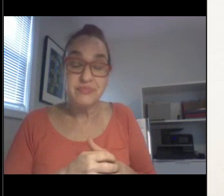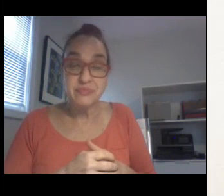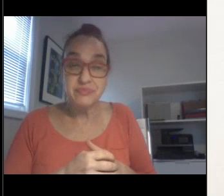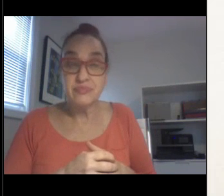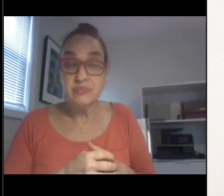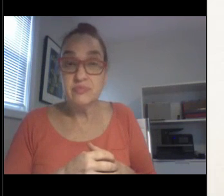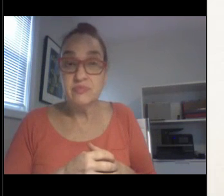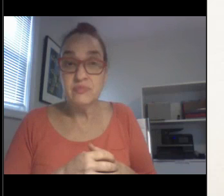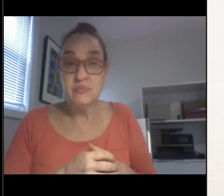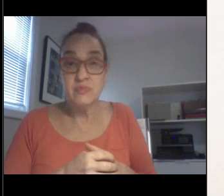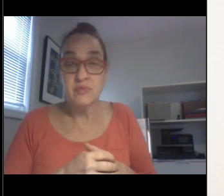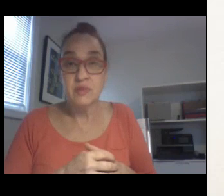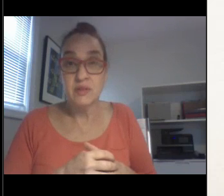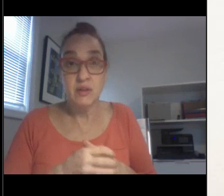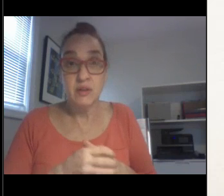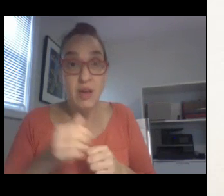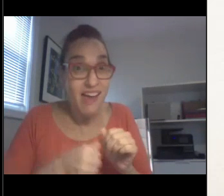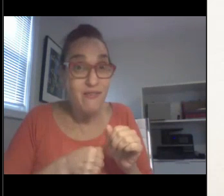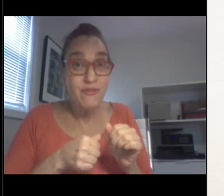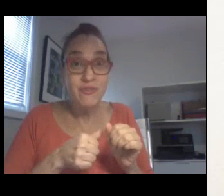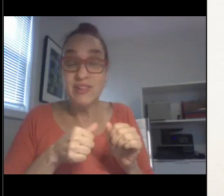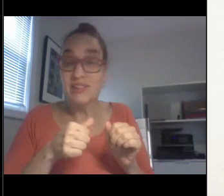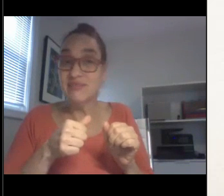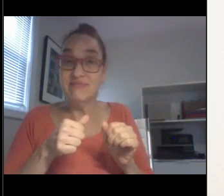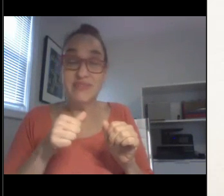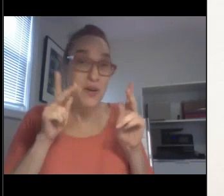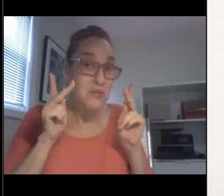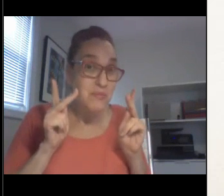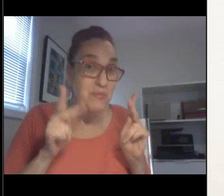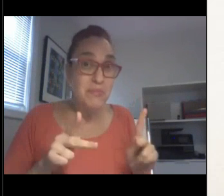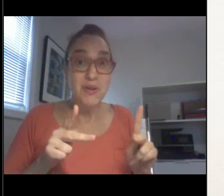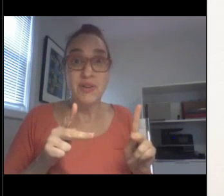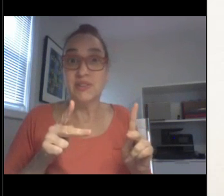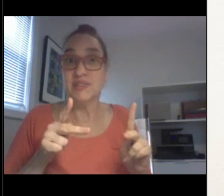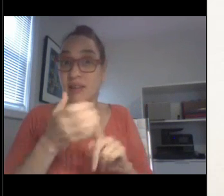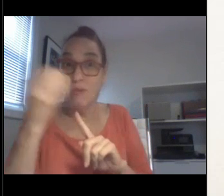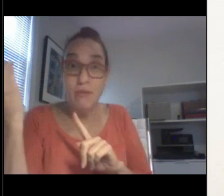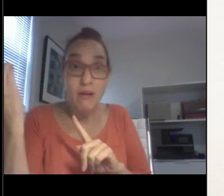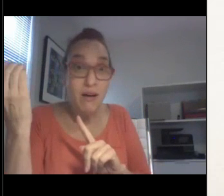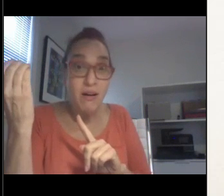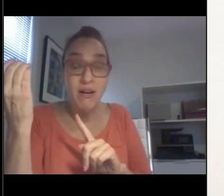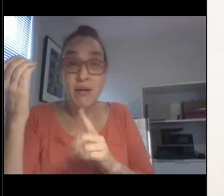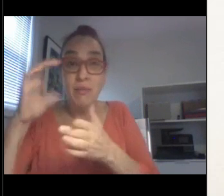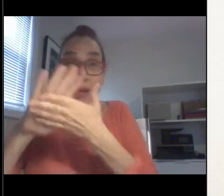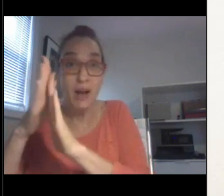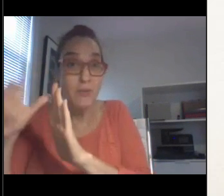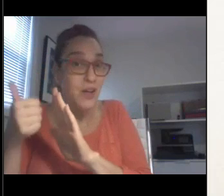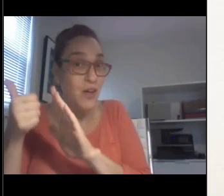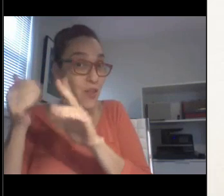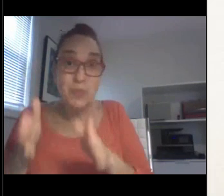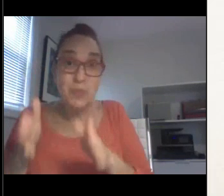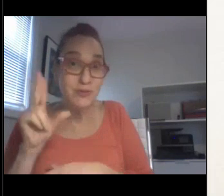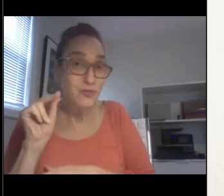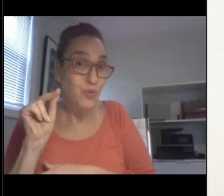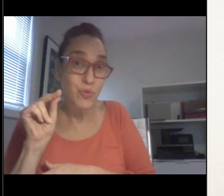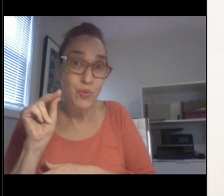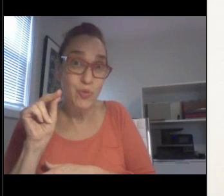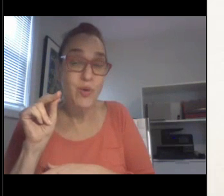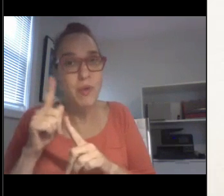lived a single day outside of their own body except Dalton. This is a picture of Dalton. If you've ever seen the movie Insidious, it's about